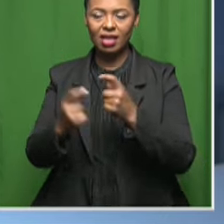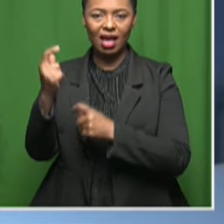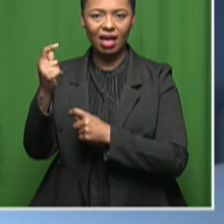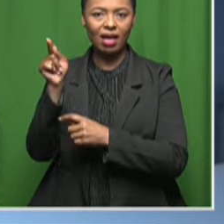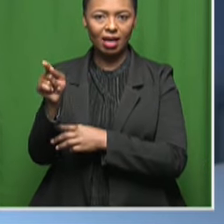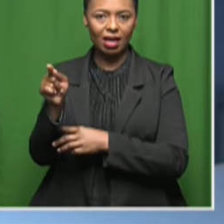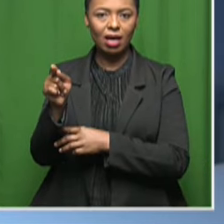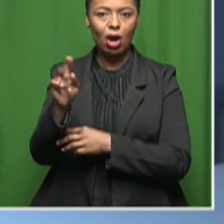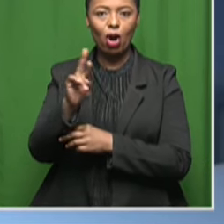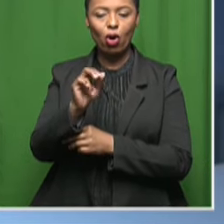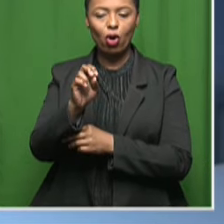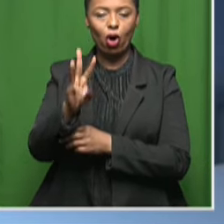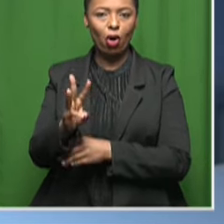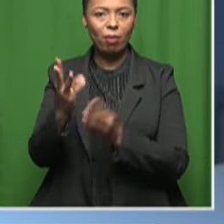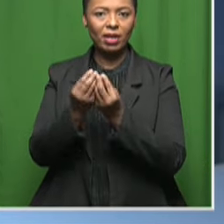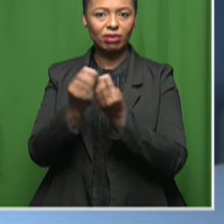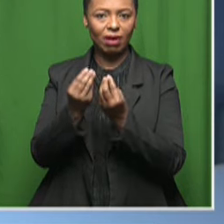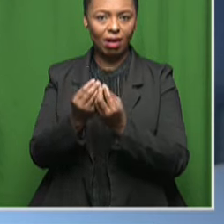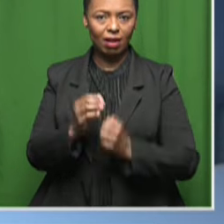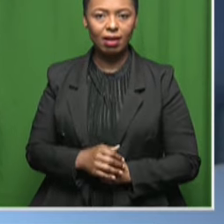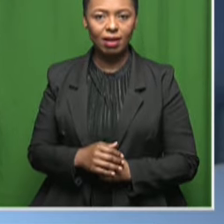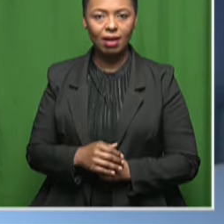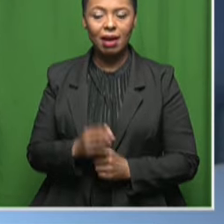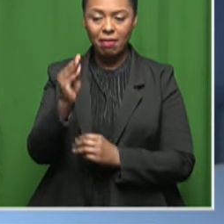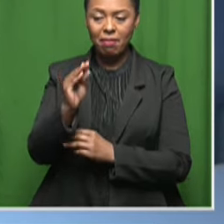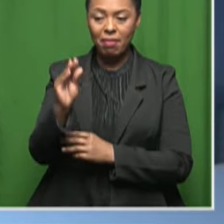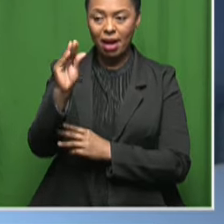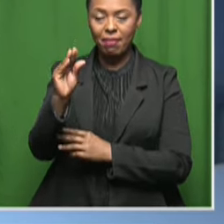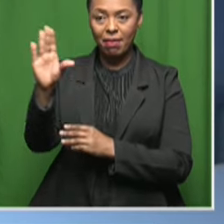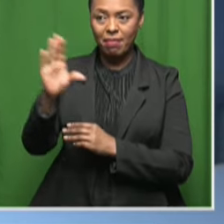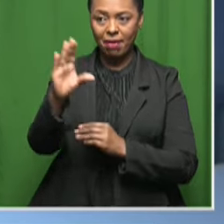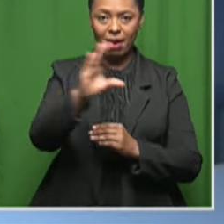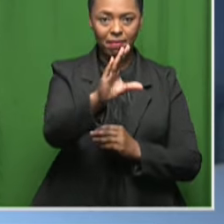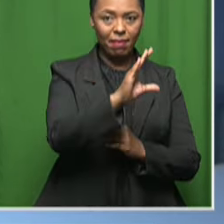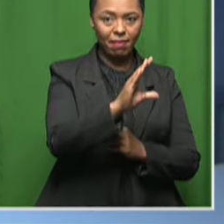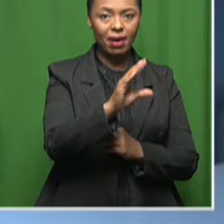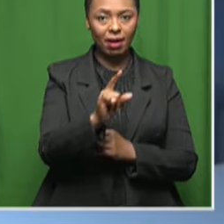issue for us is how do we get capital to move to those